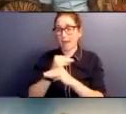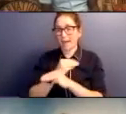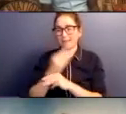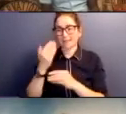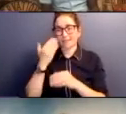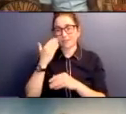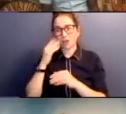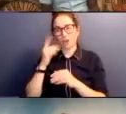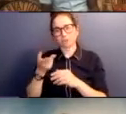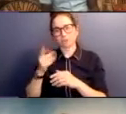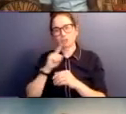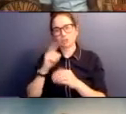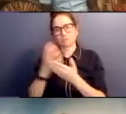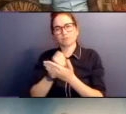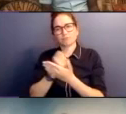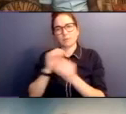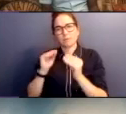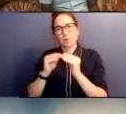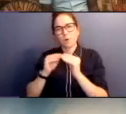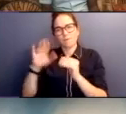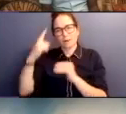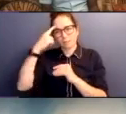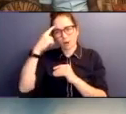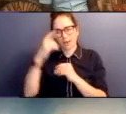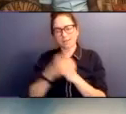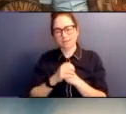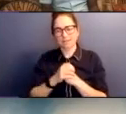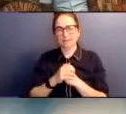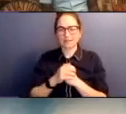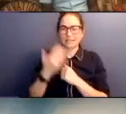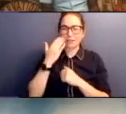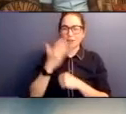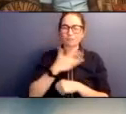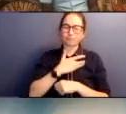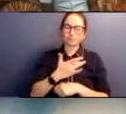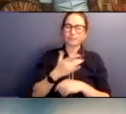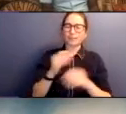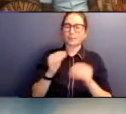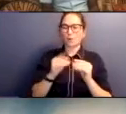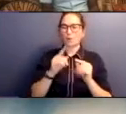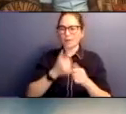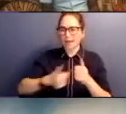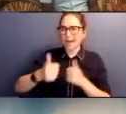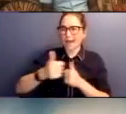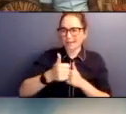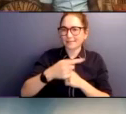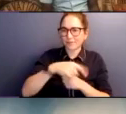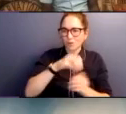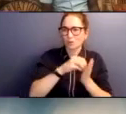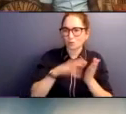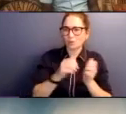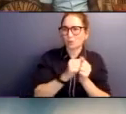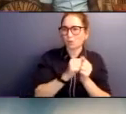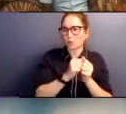brain, they are likely to be more ahead of those without